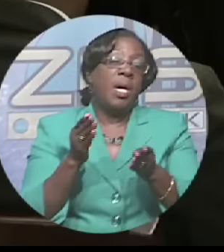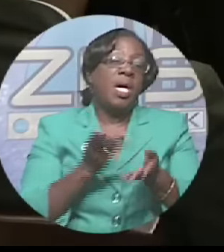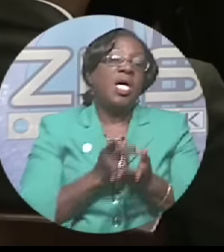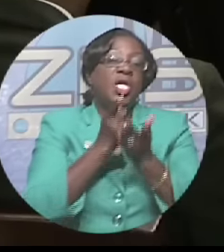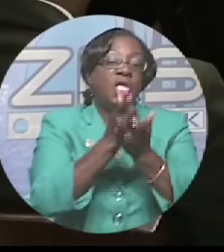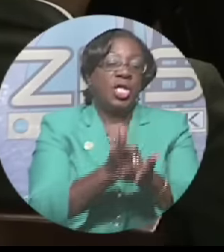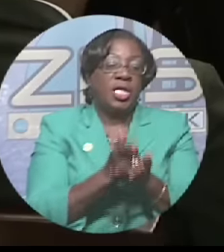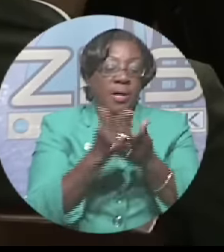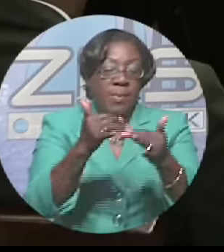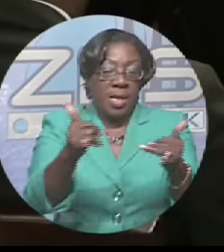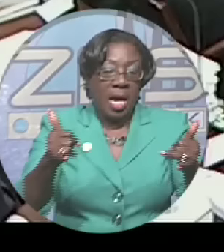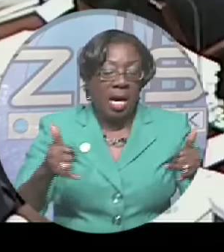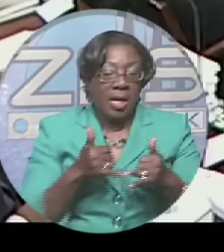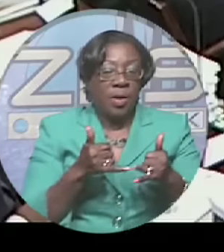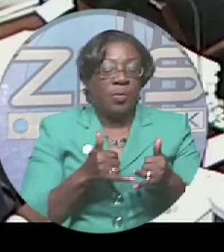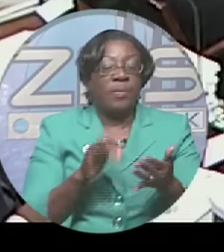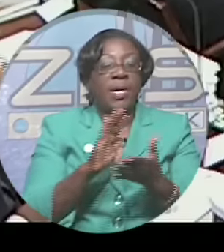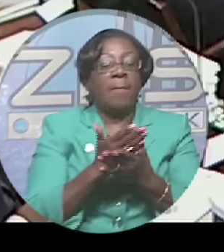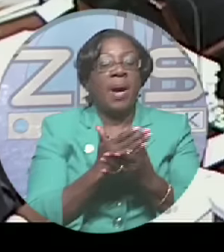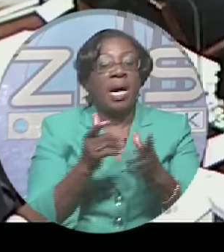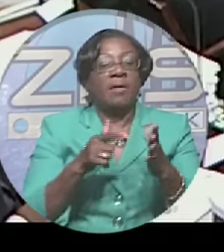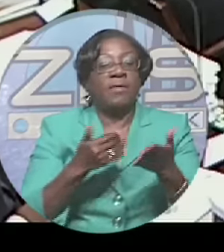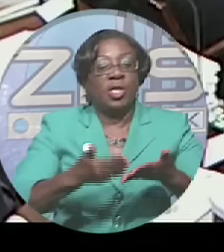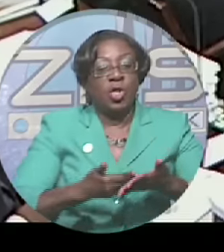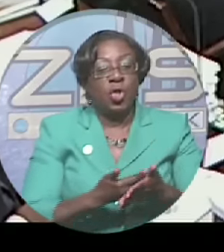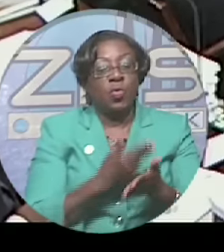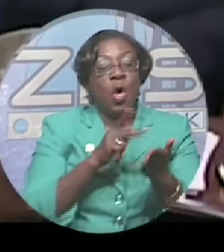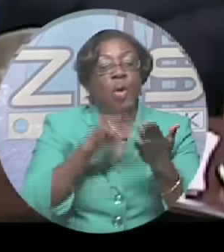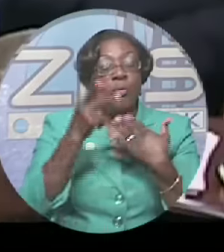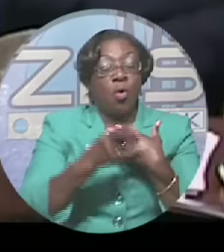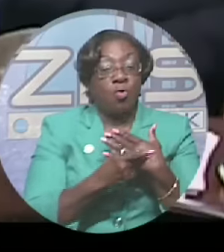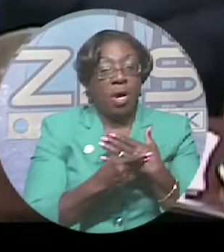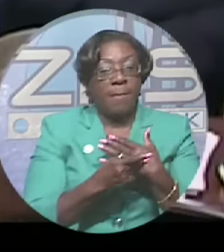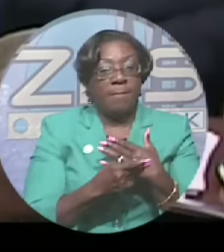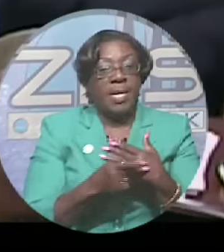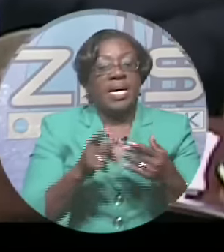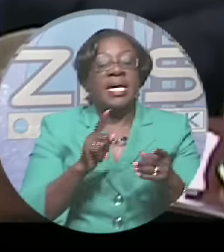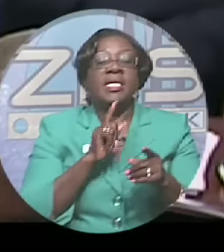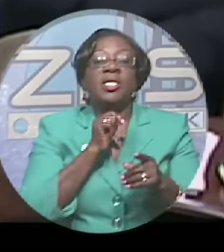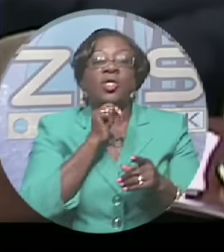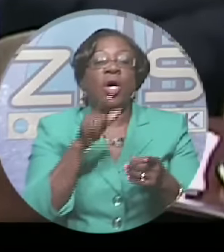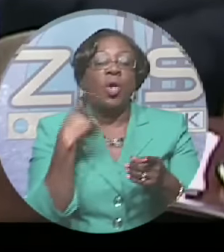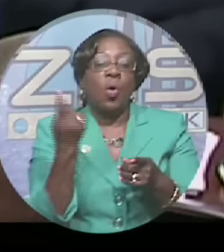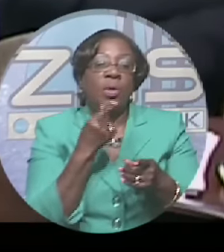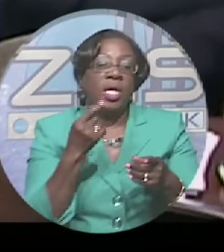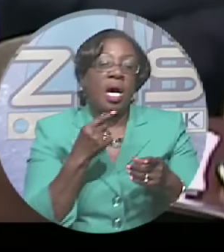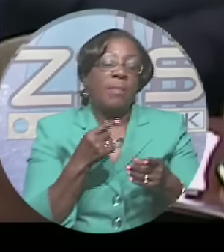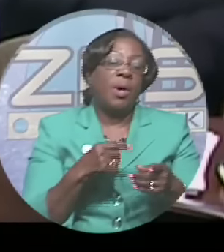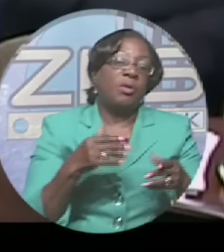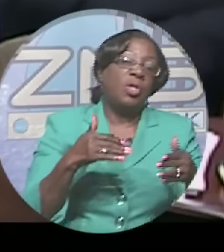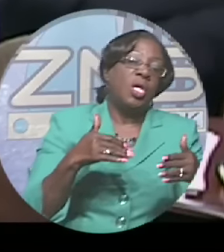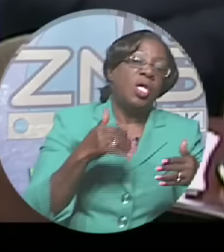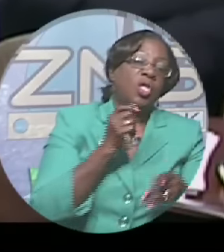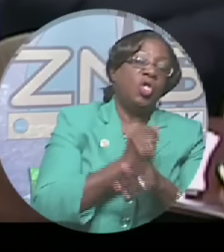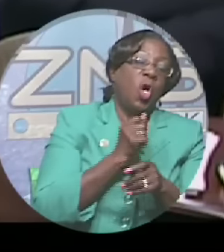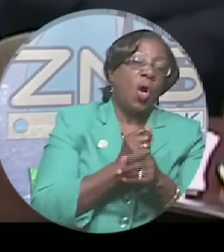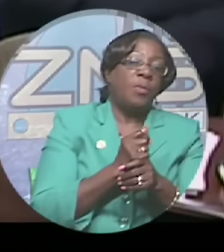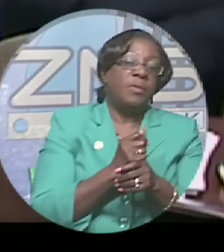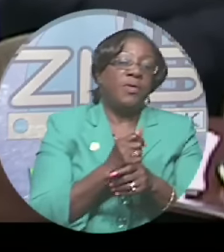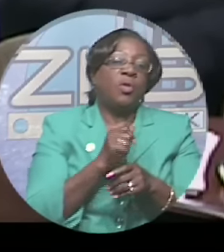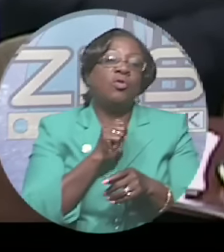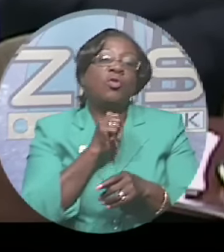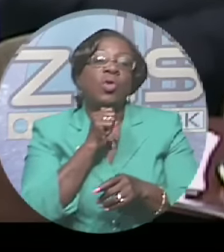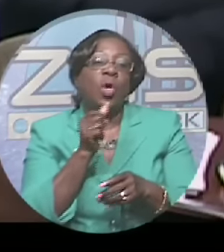role in this new program. In that it is not strictly about job placement for the unemployed, but rather training